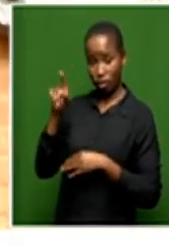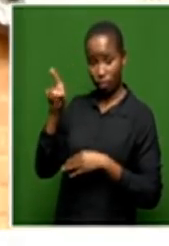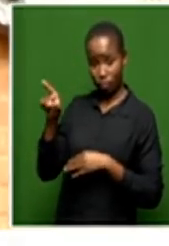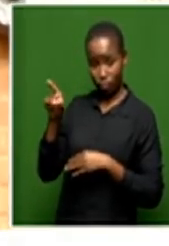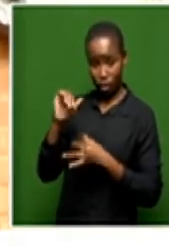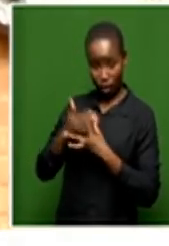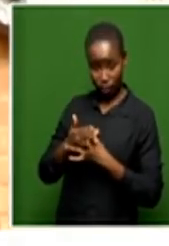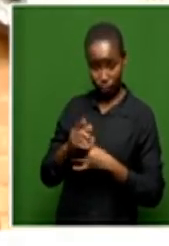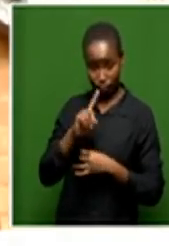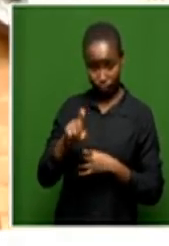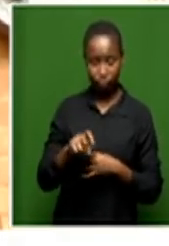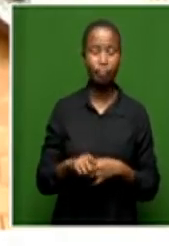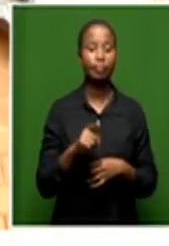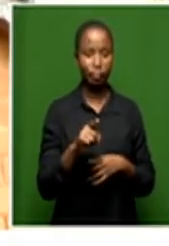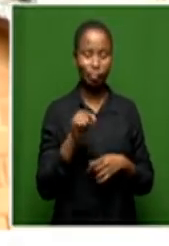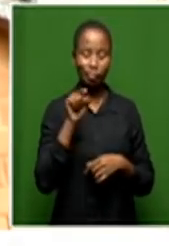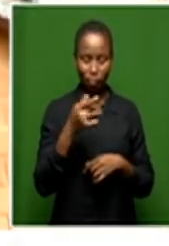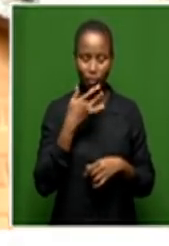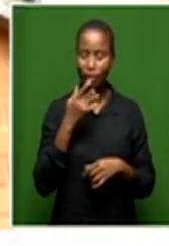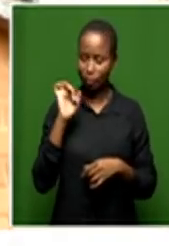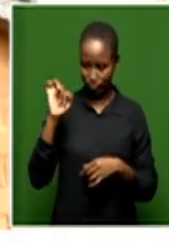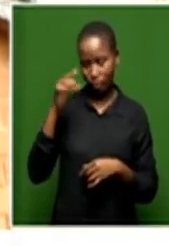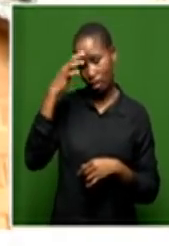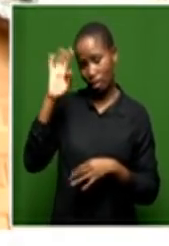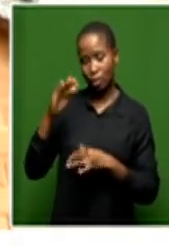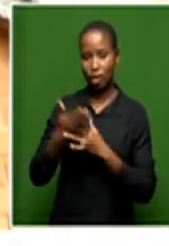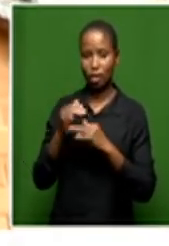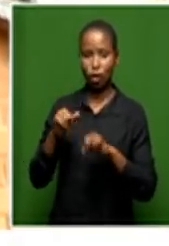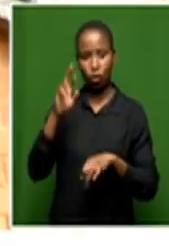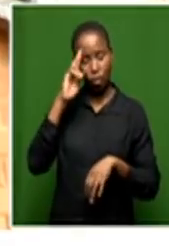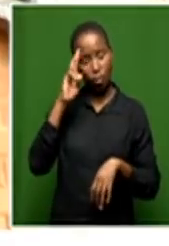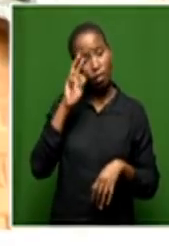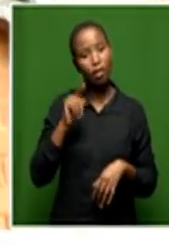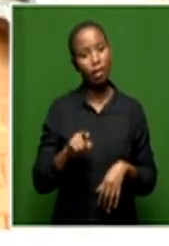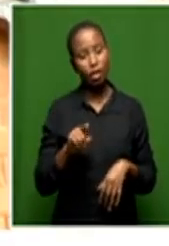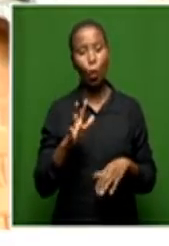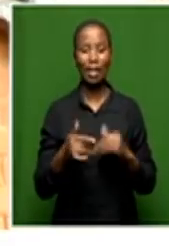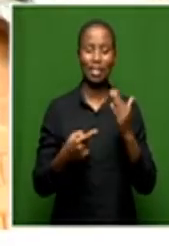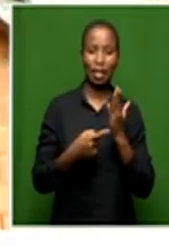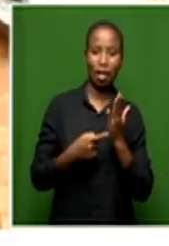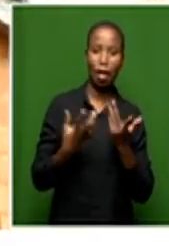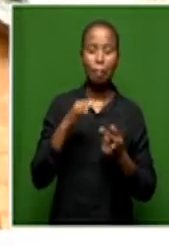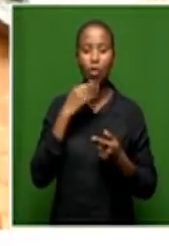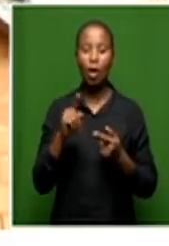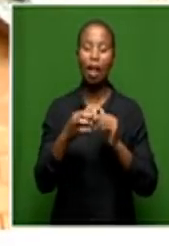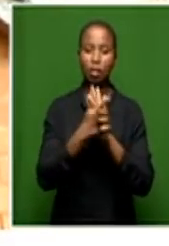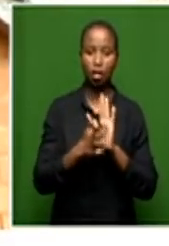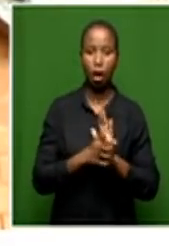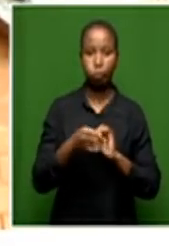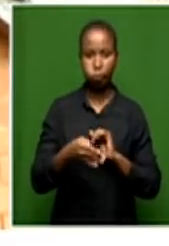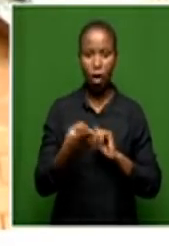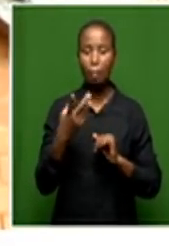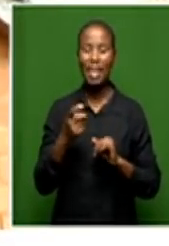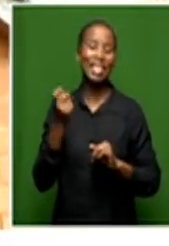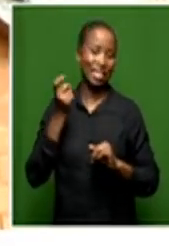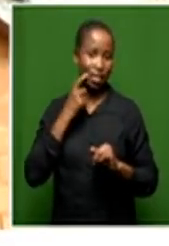of the state's case. You must remember that the racketeering charge is more of a technical charge, meaning that it's legislated. It's much easier to prove if you